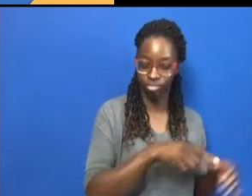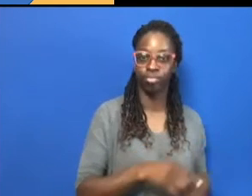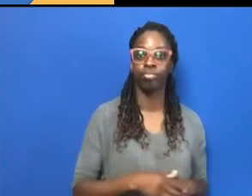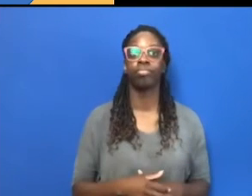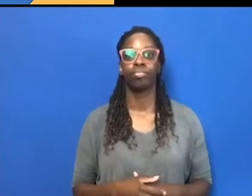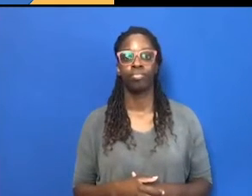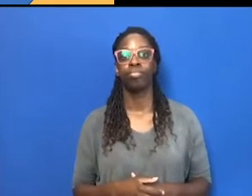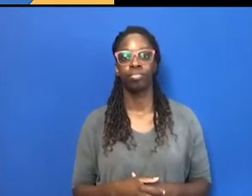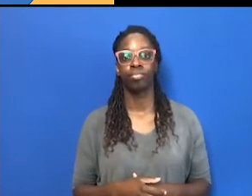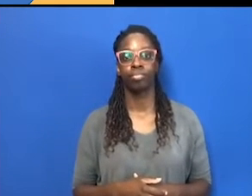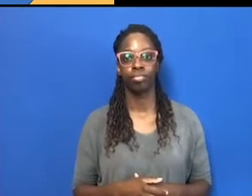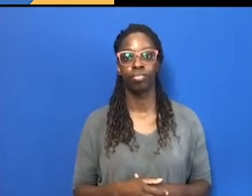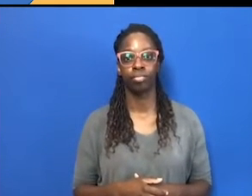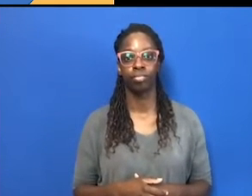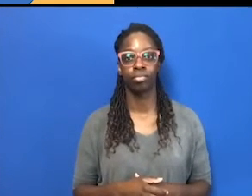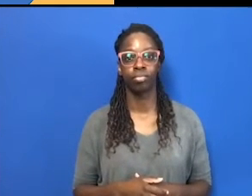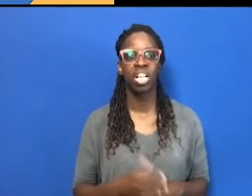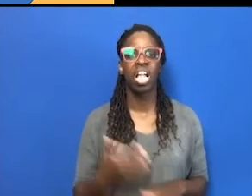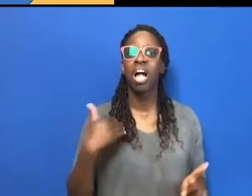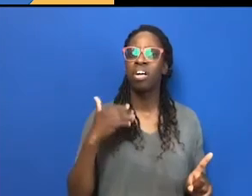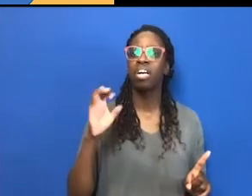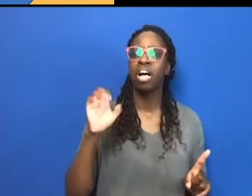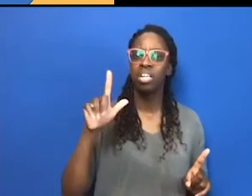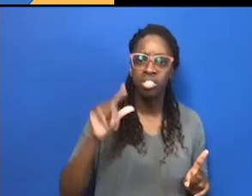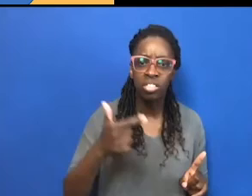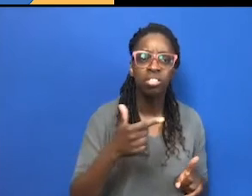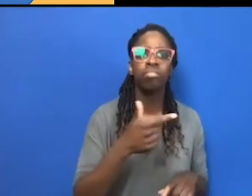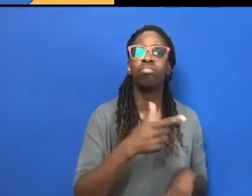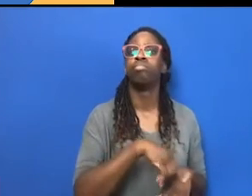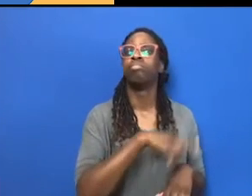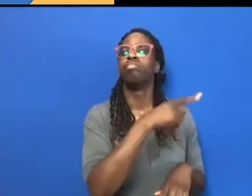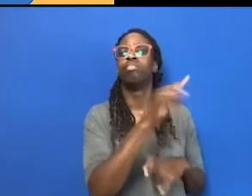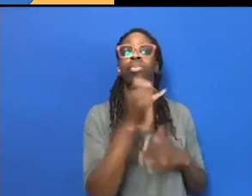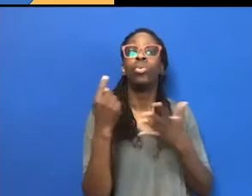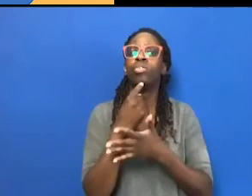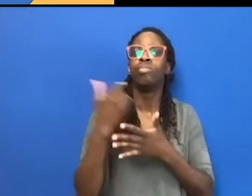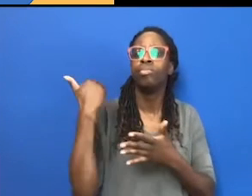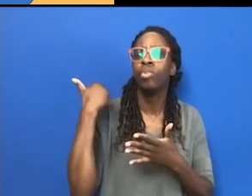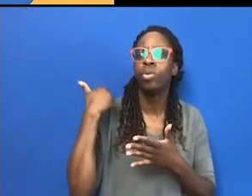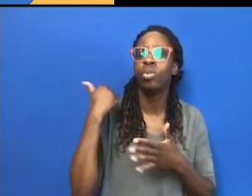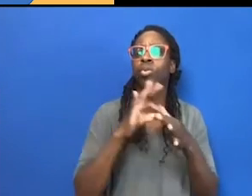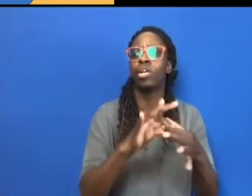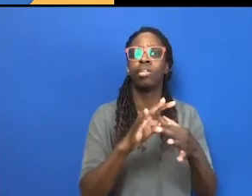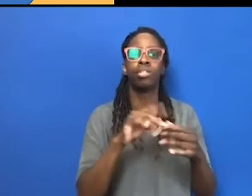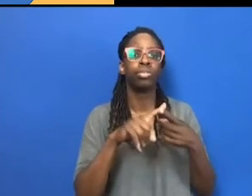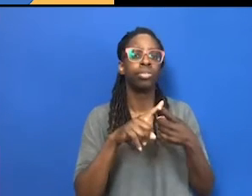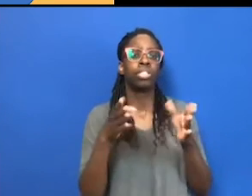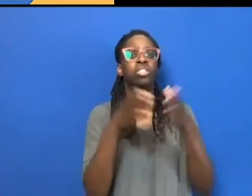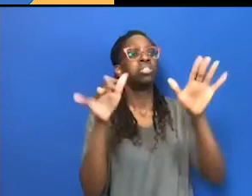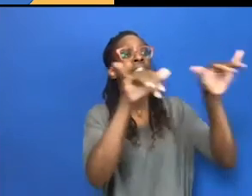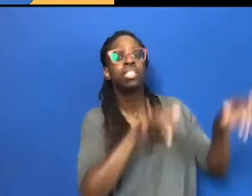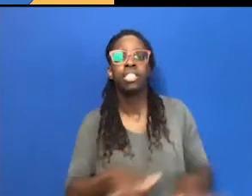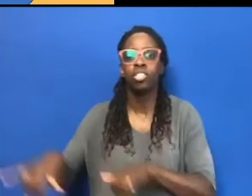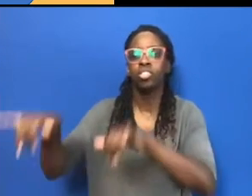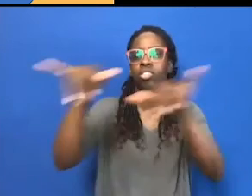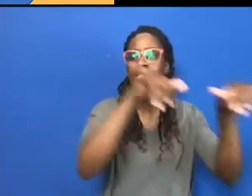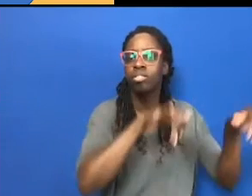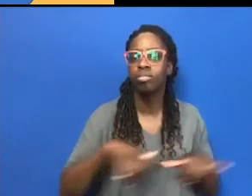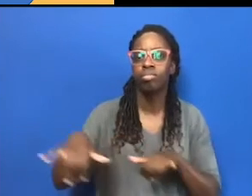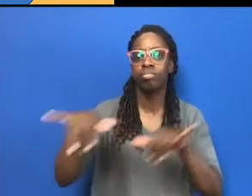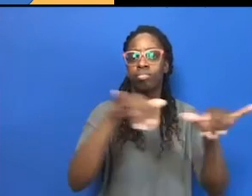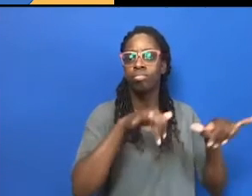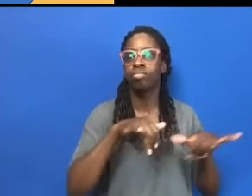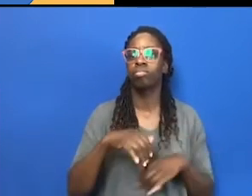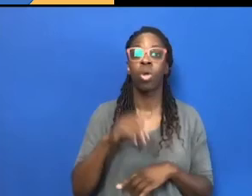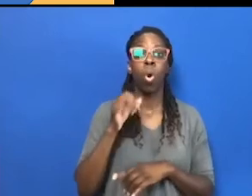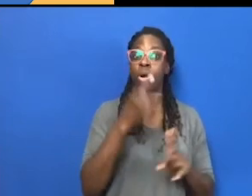but they focused more on the breadth and depth of the overall standards or as it relates to one particular domain. So